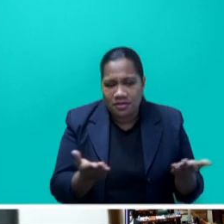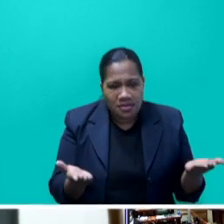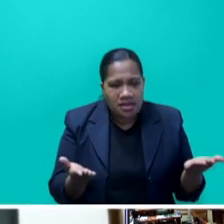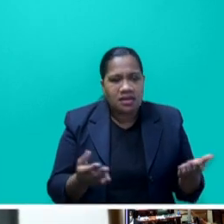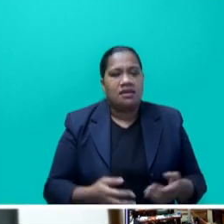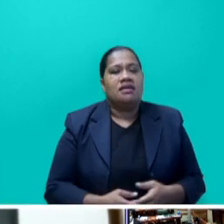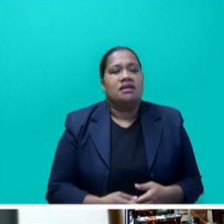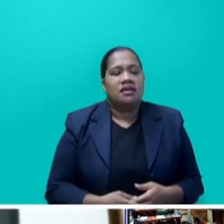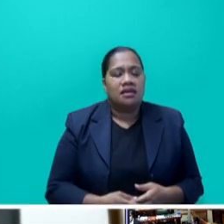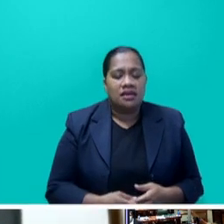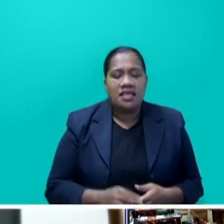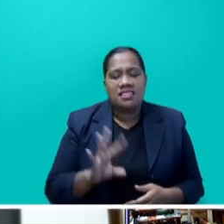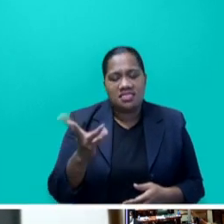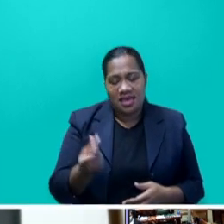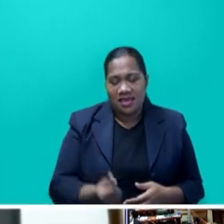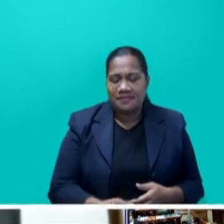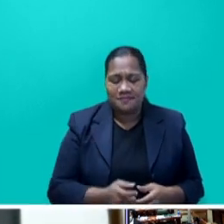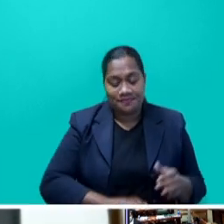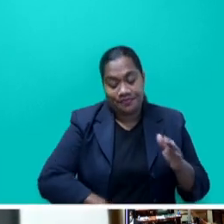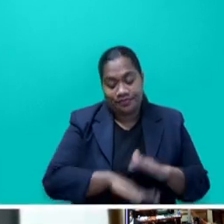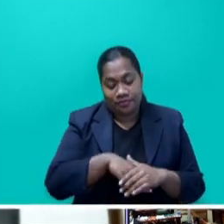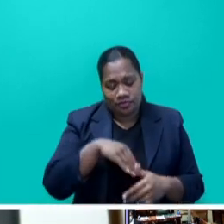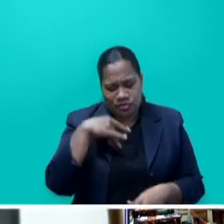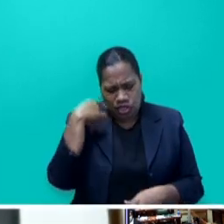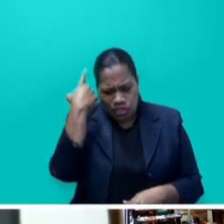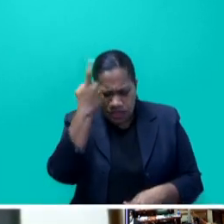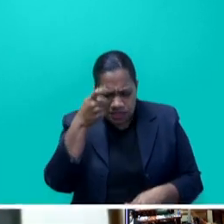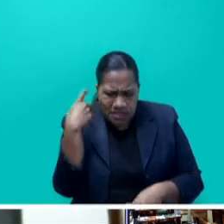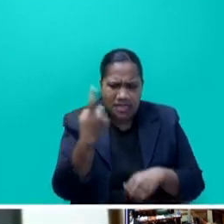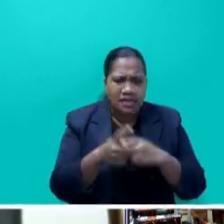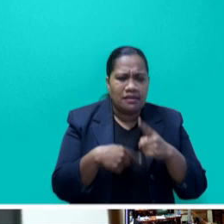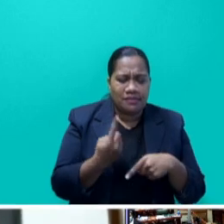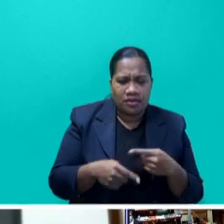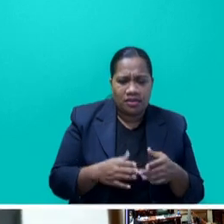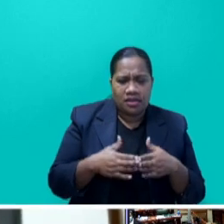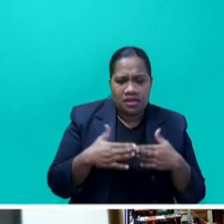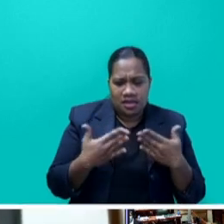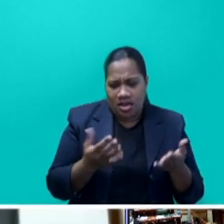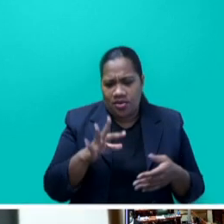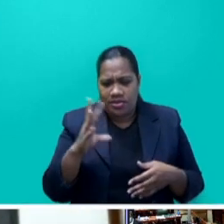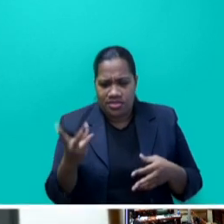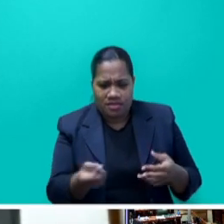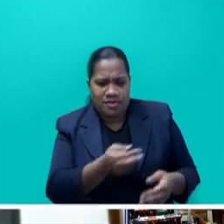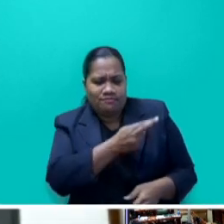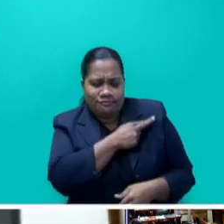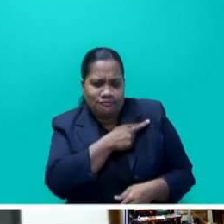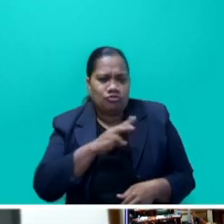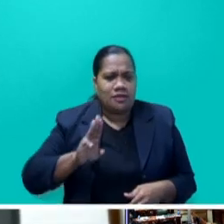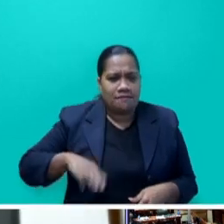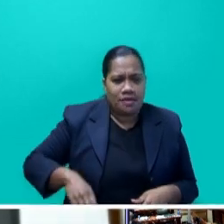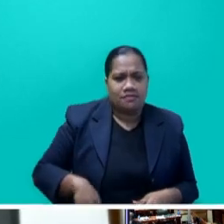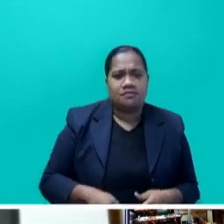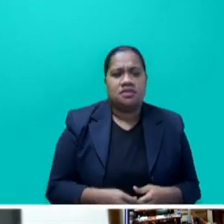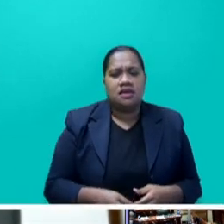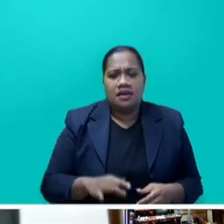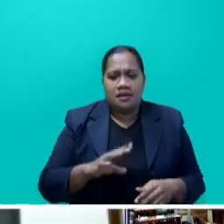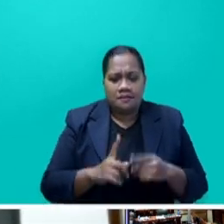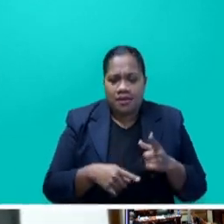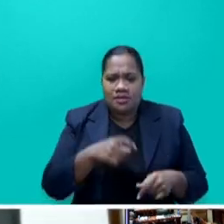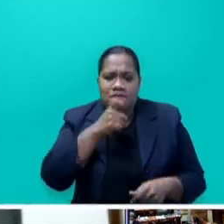think they're completely concerned about the fact that they'll now actually be accountable to members of the public in the election promises that they do